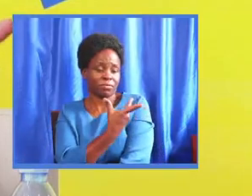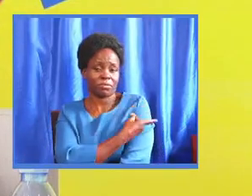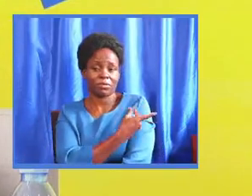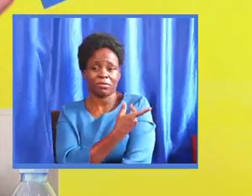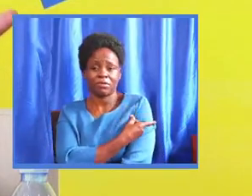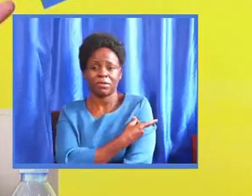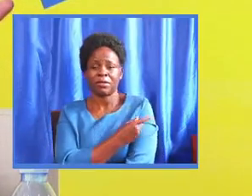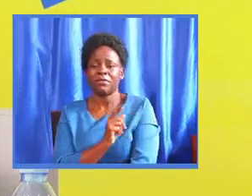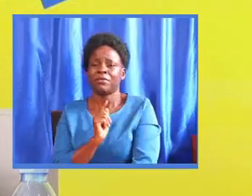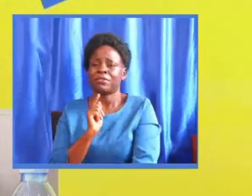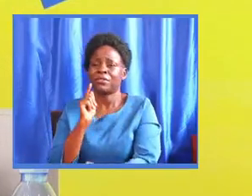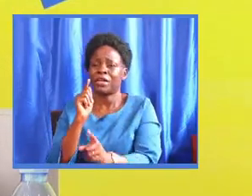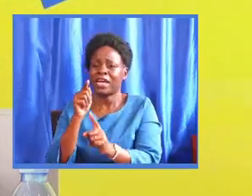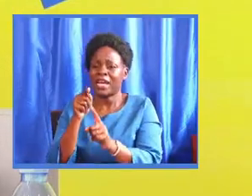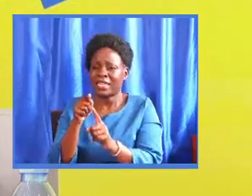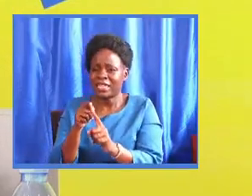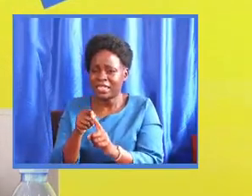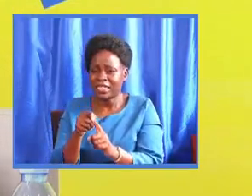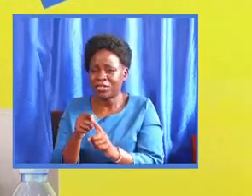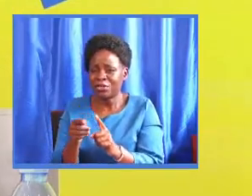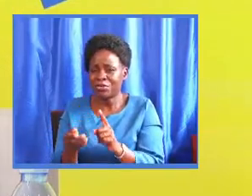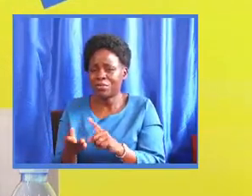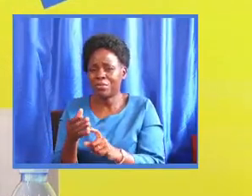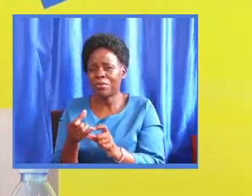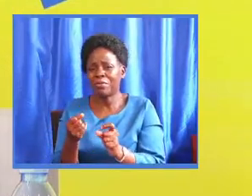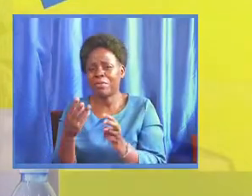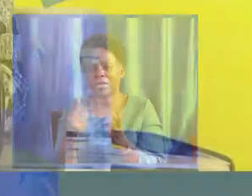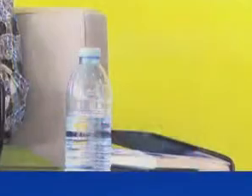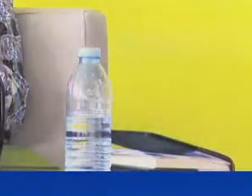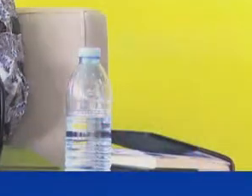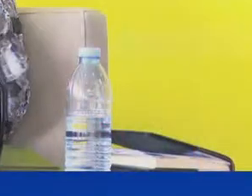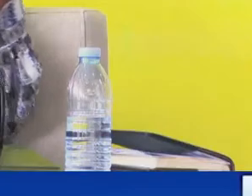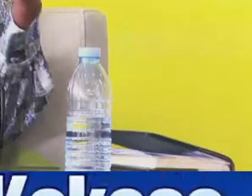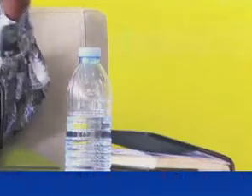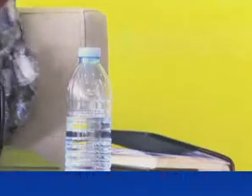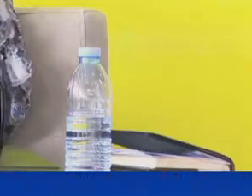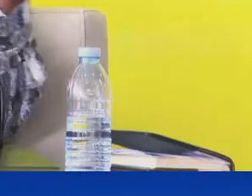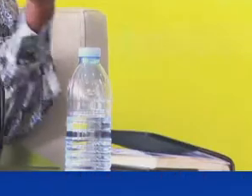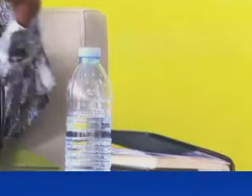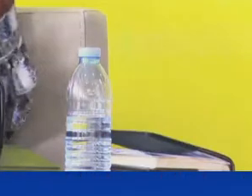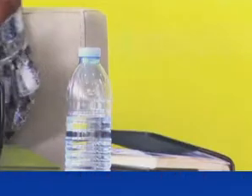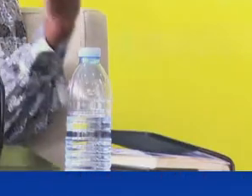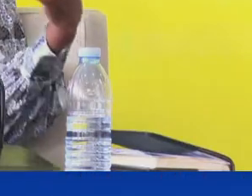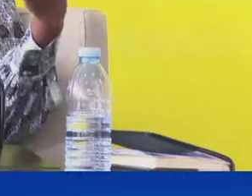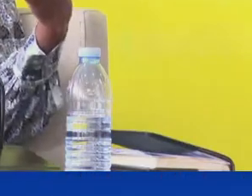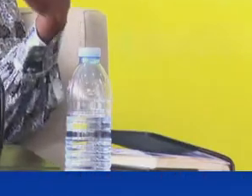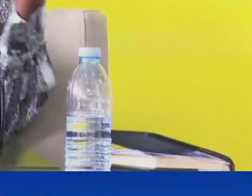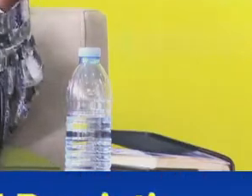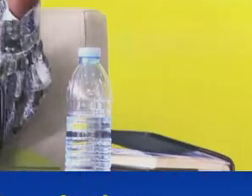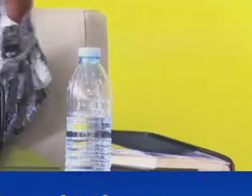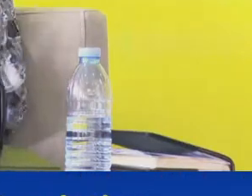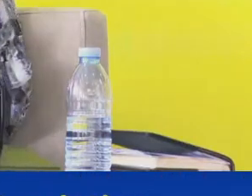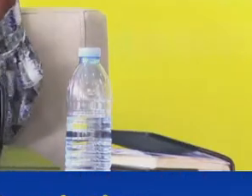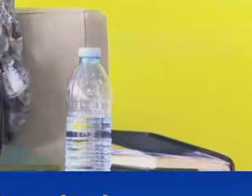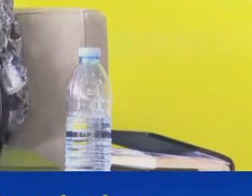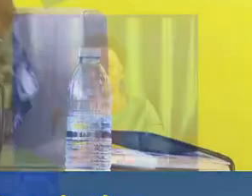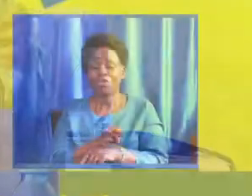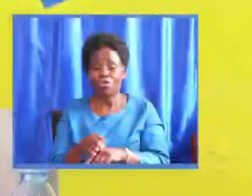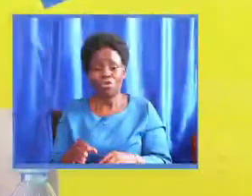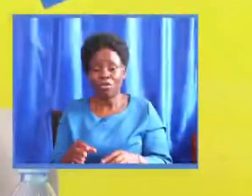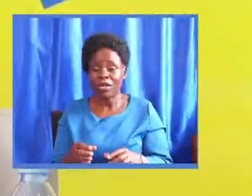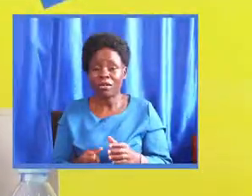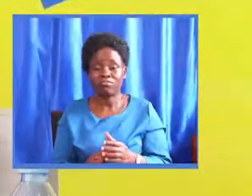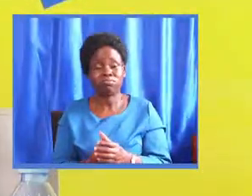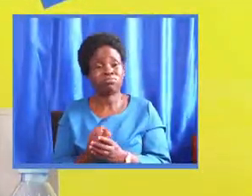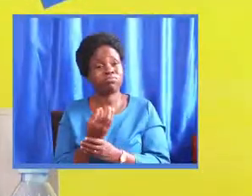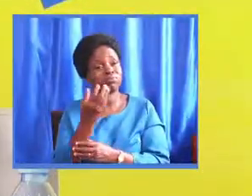So until we get as many people fully vaccinated, we will continue having the various waves, the infection rates will continue going